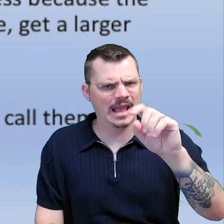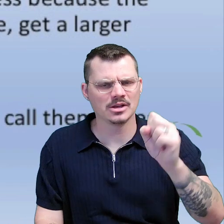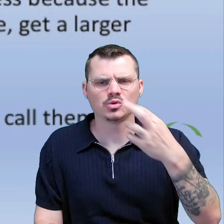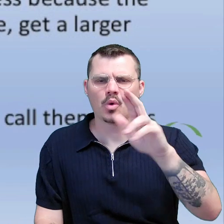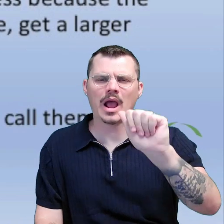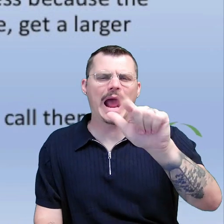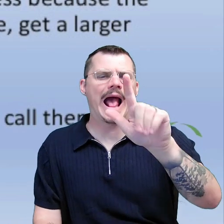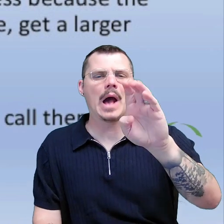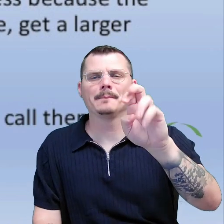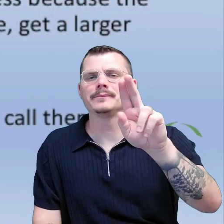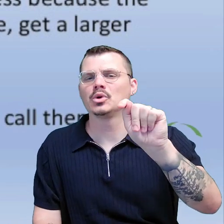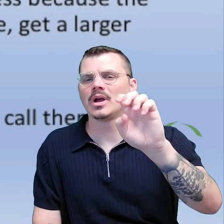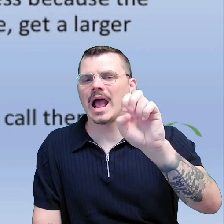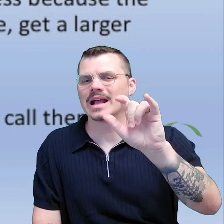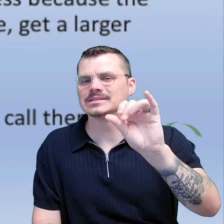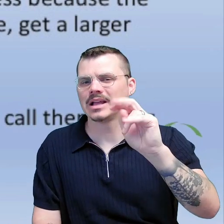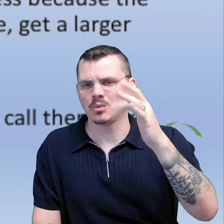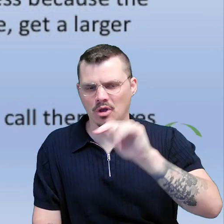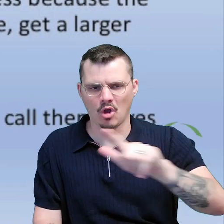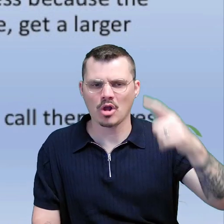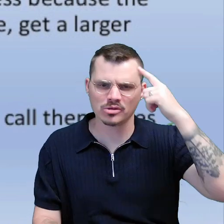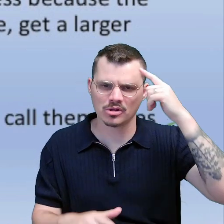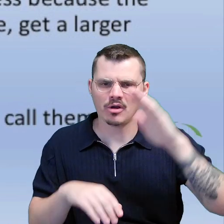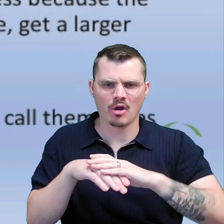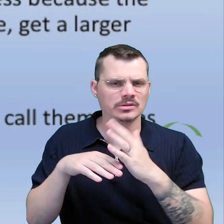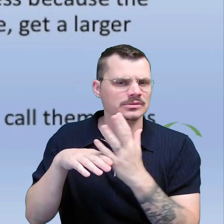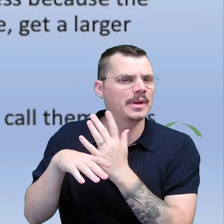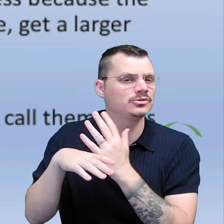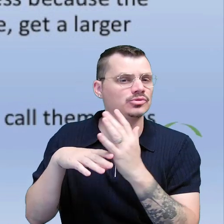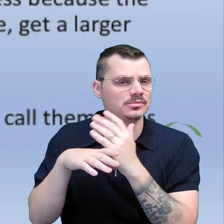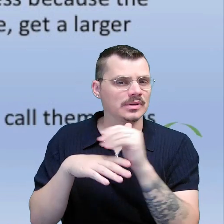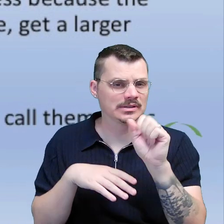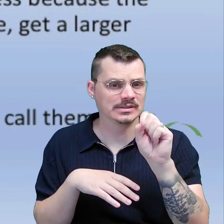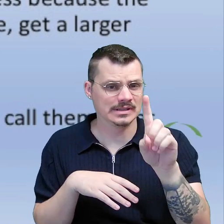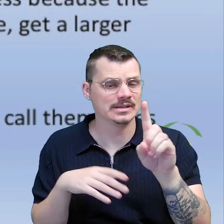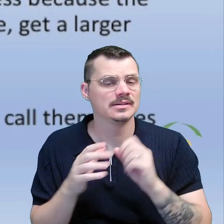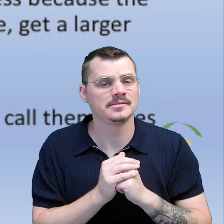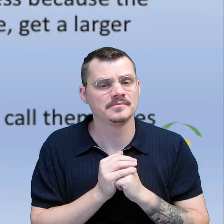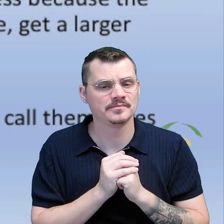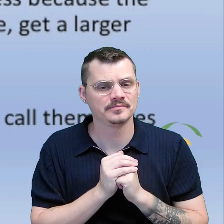have autism spectrum disorder. Every